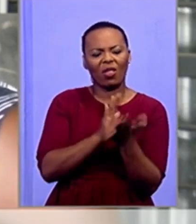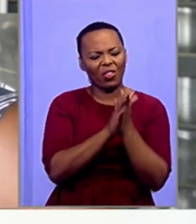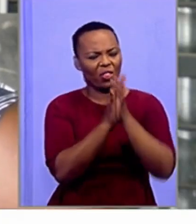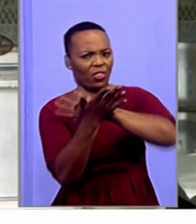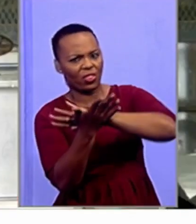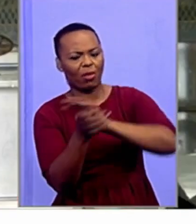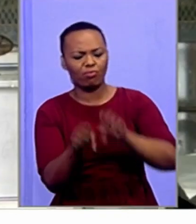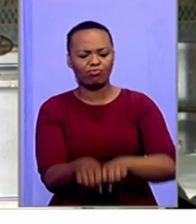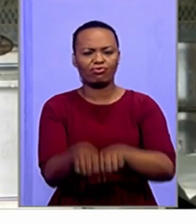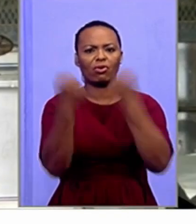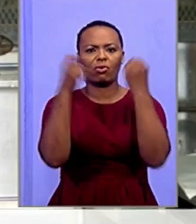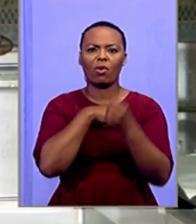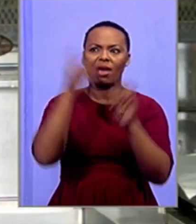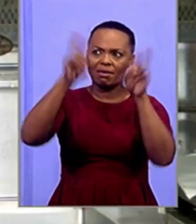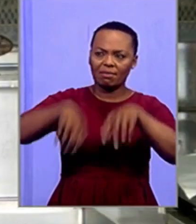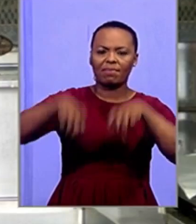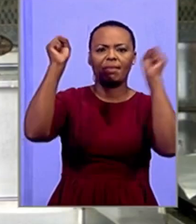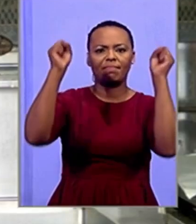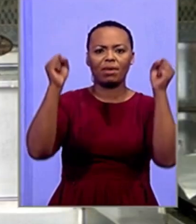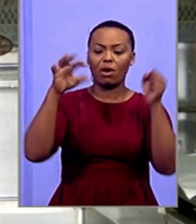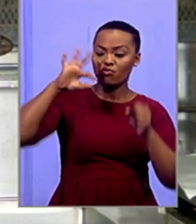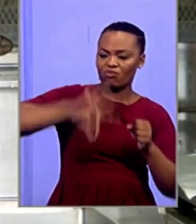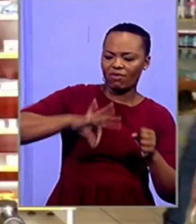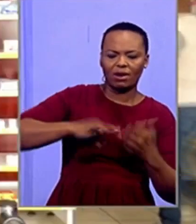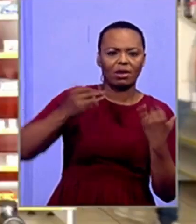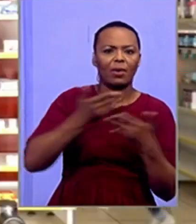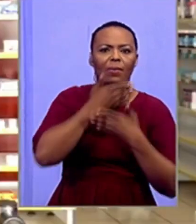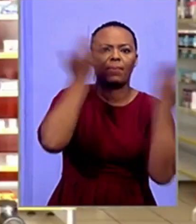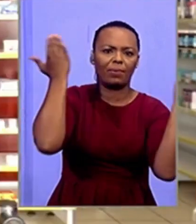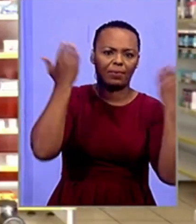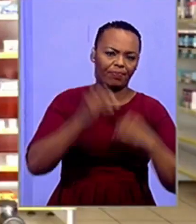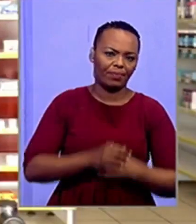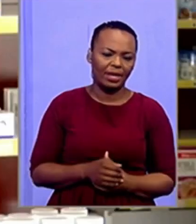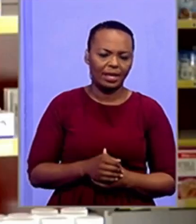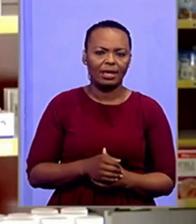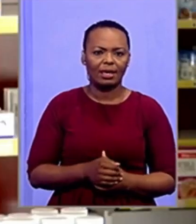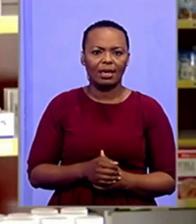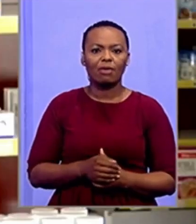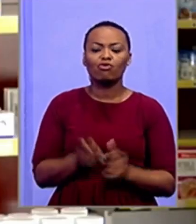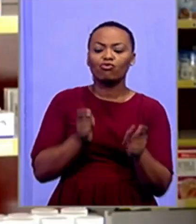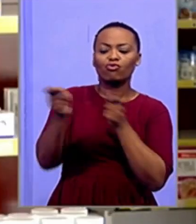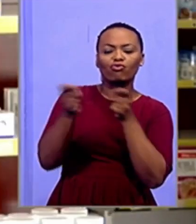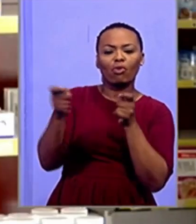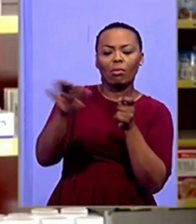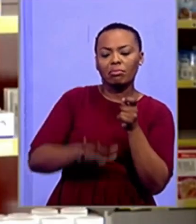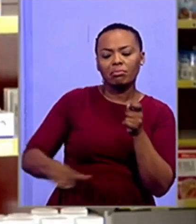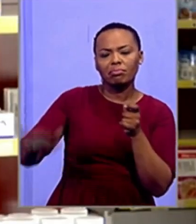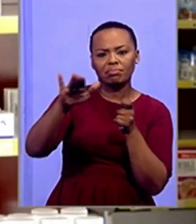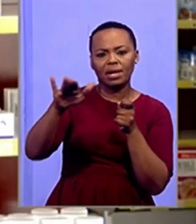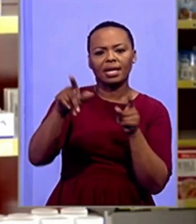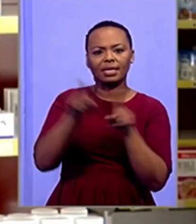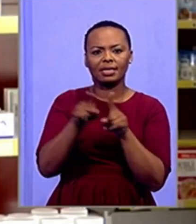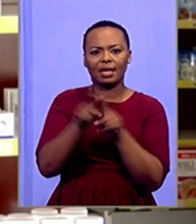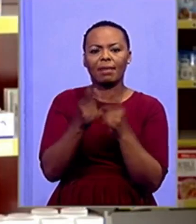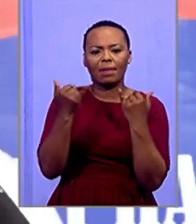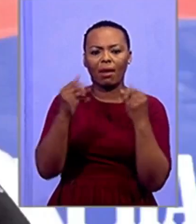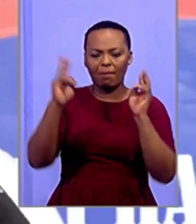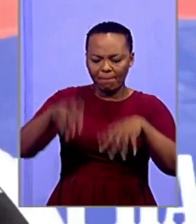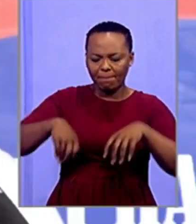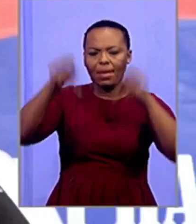shedding. We are not making any profit. Go lefelo lengwe la kgwebo gaufinyana le le leng fa lefifing.